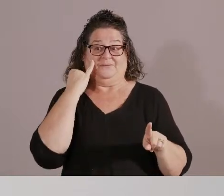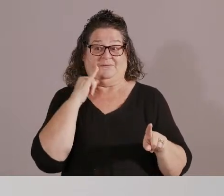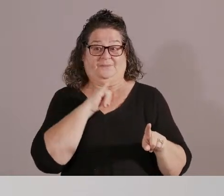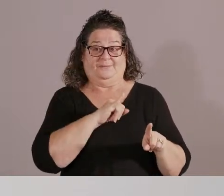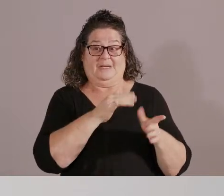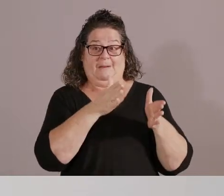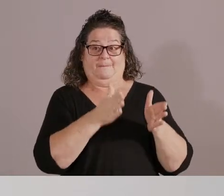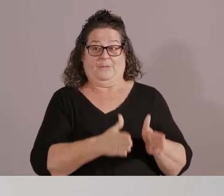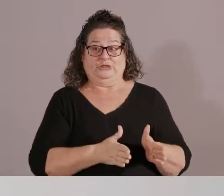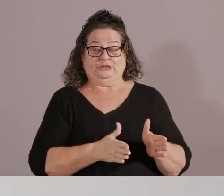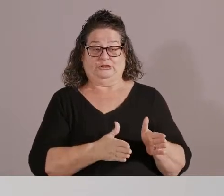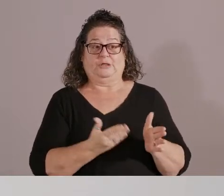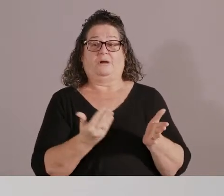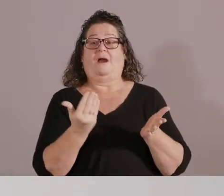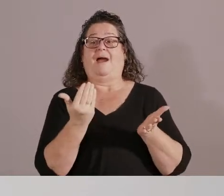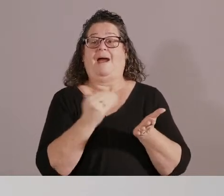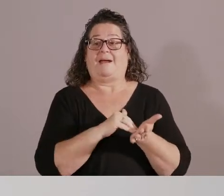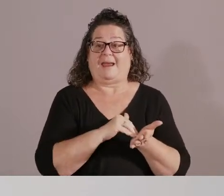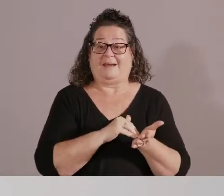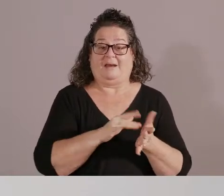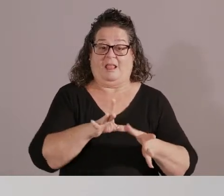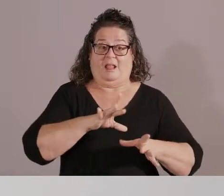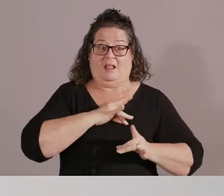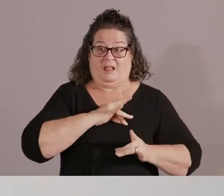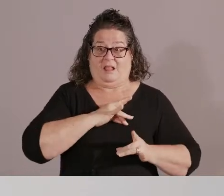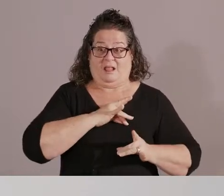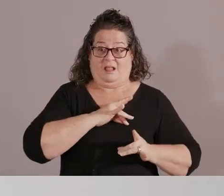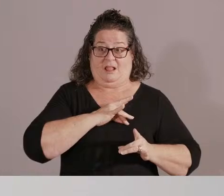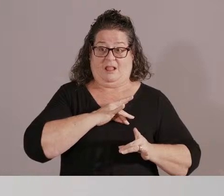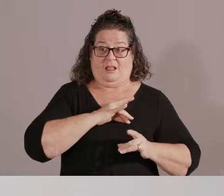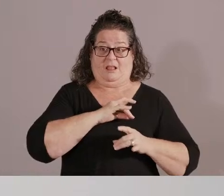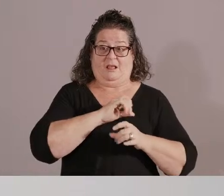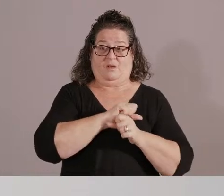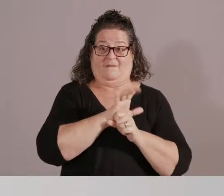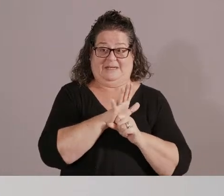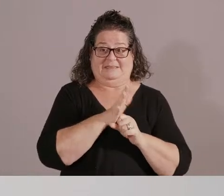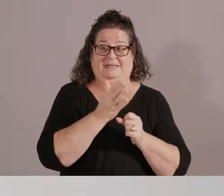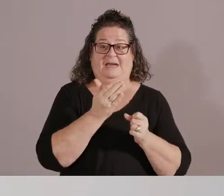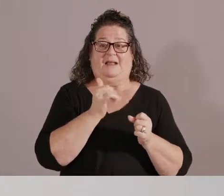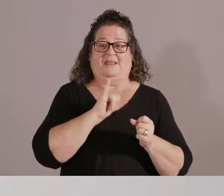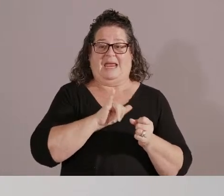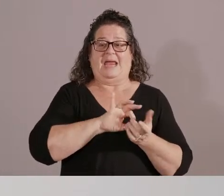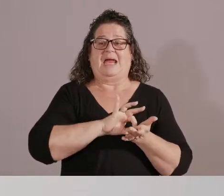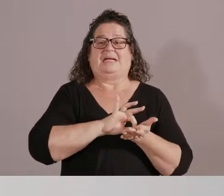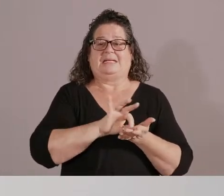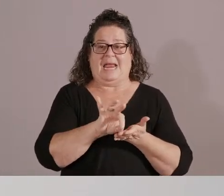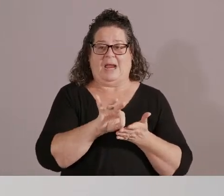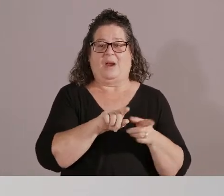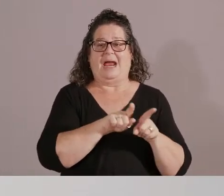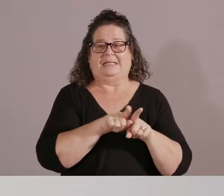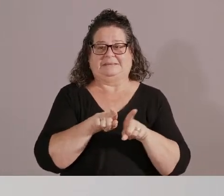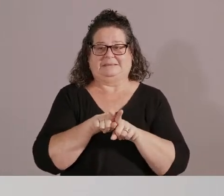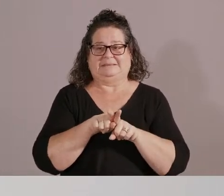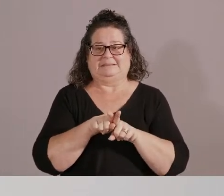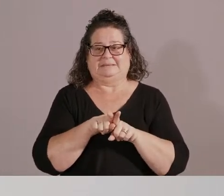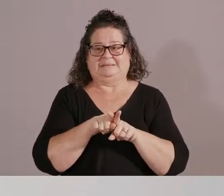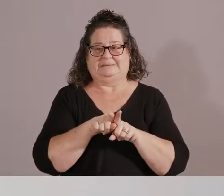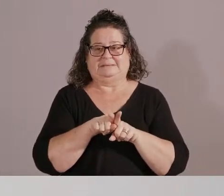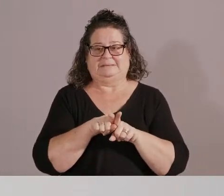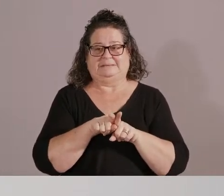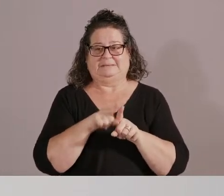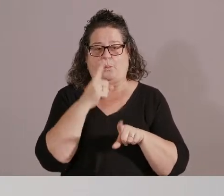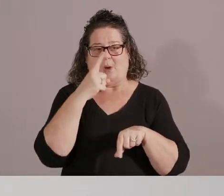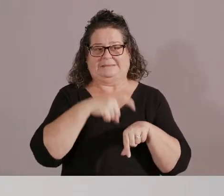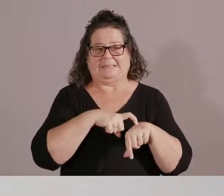days. Those cases would be counted as a case in our dashboard, but we don't specifically call out